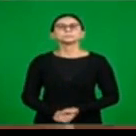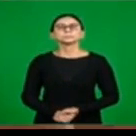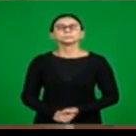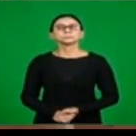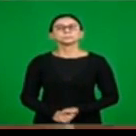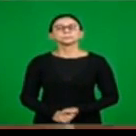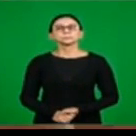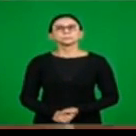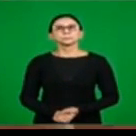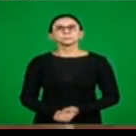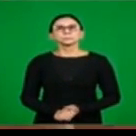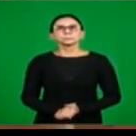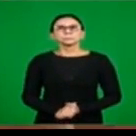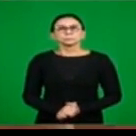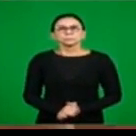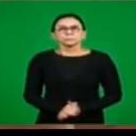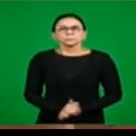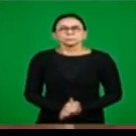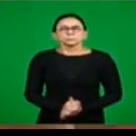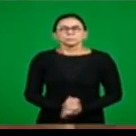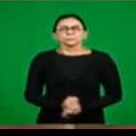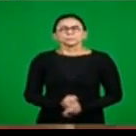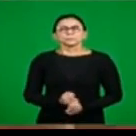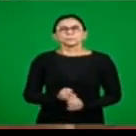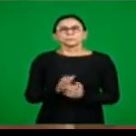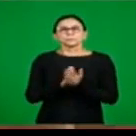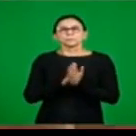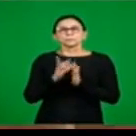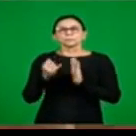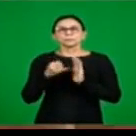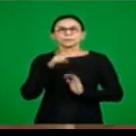Blessed are you when you are